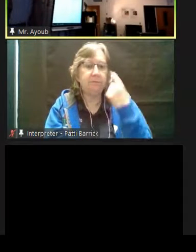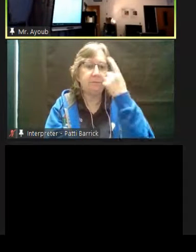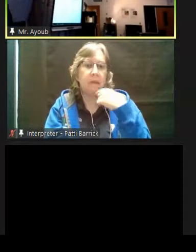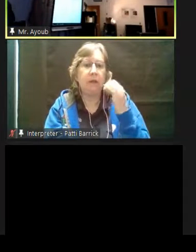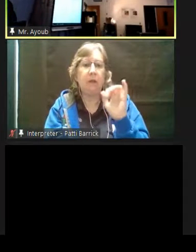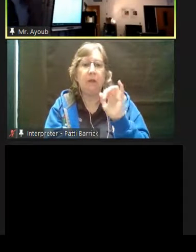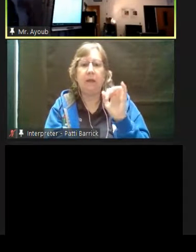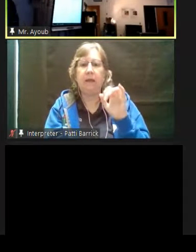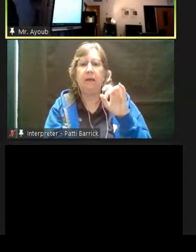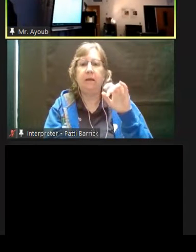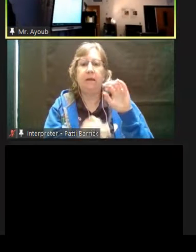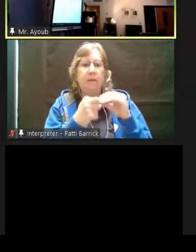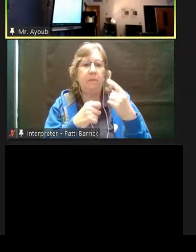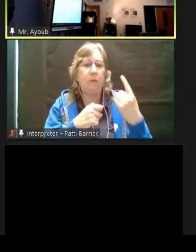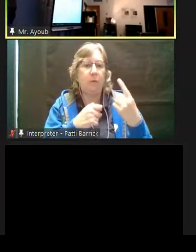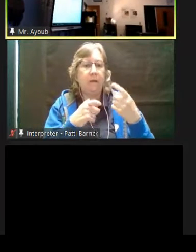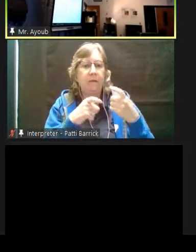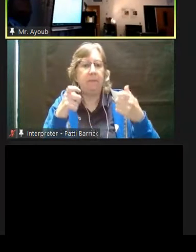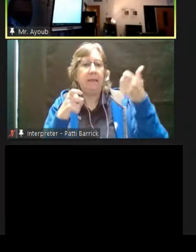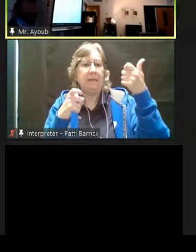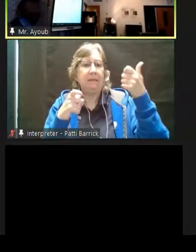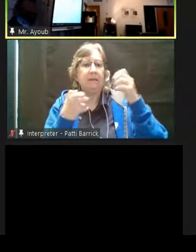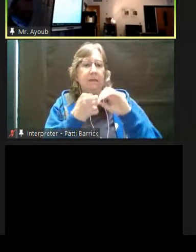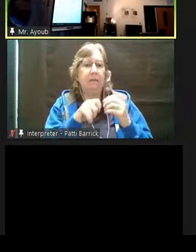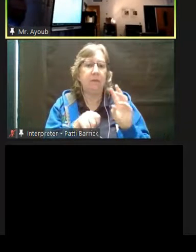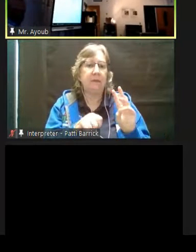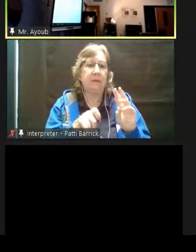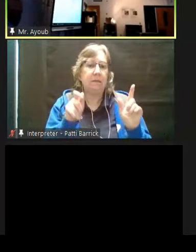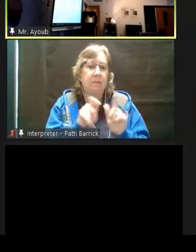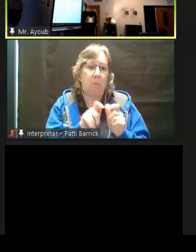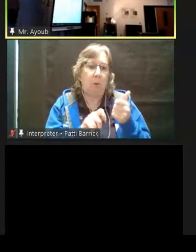the header 1 is the biggest, the header 6 is the smallest.